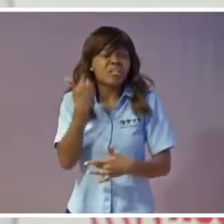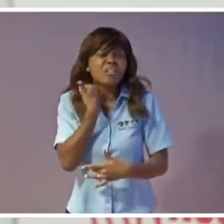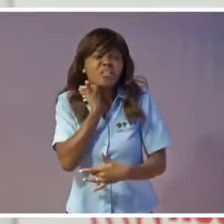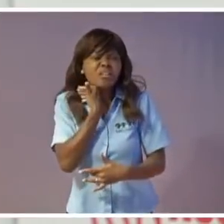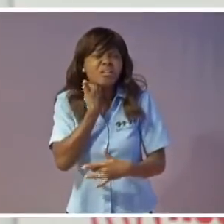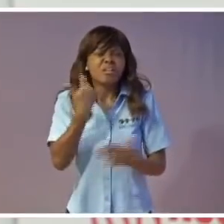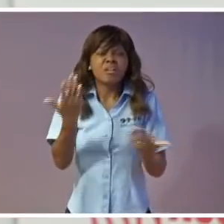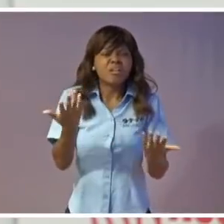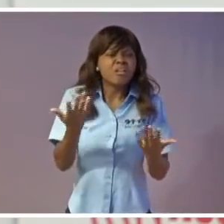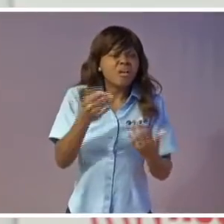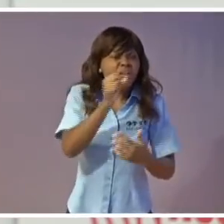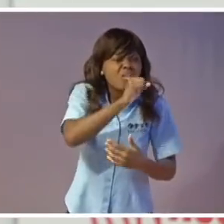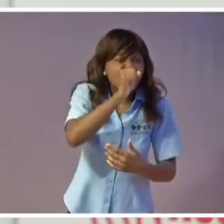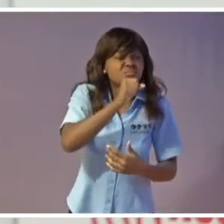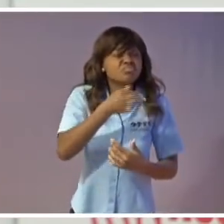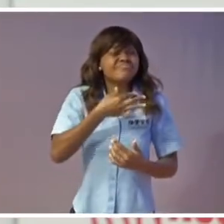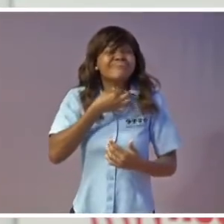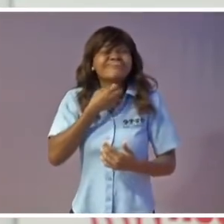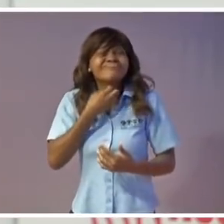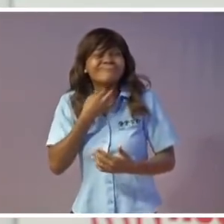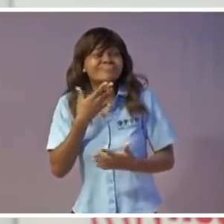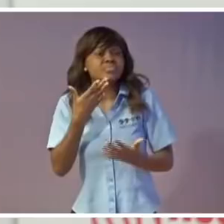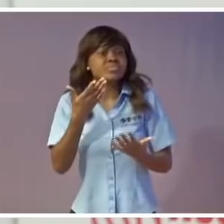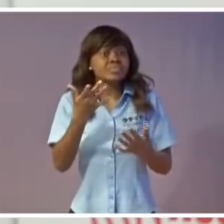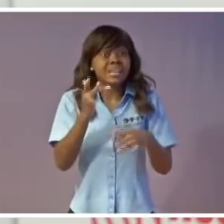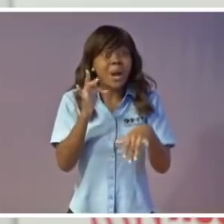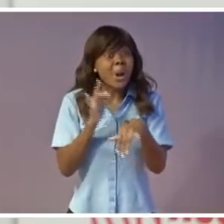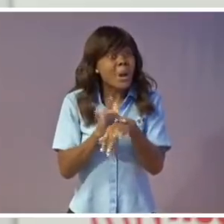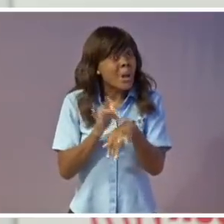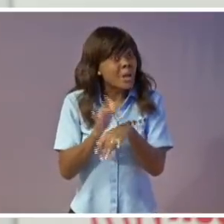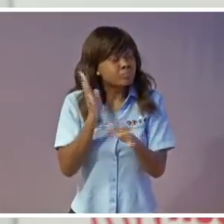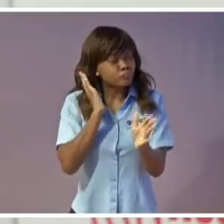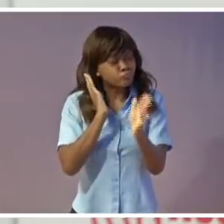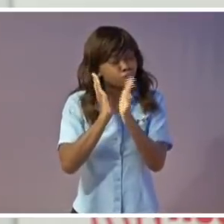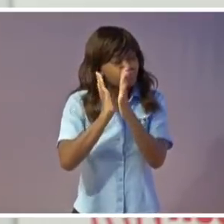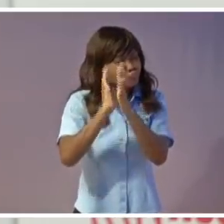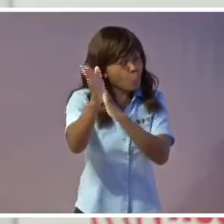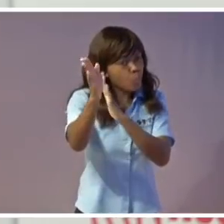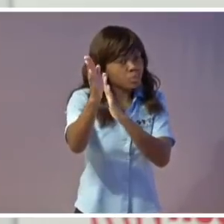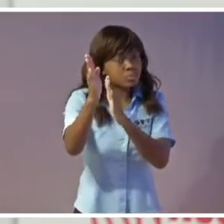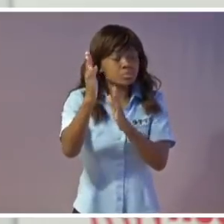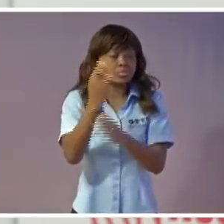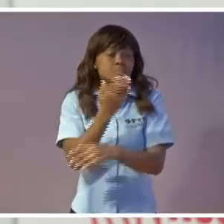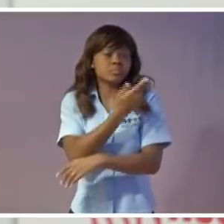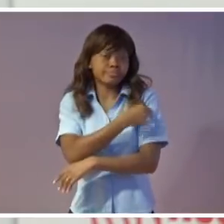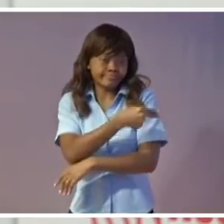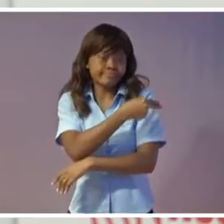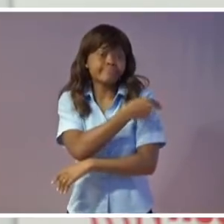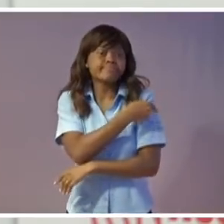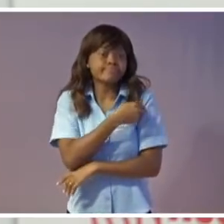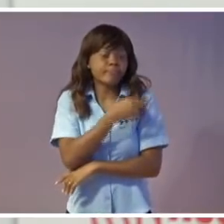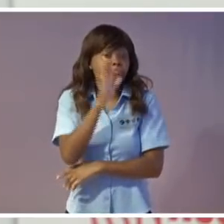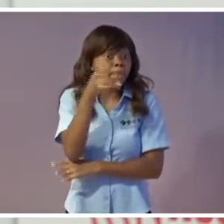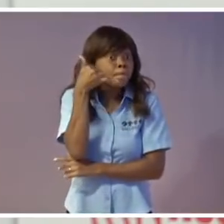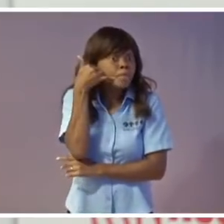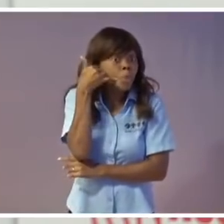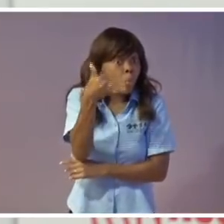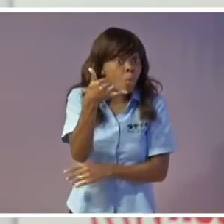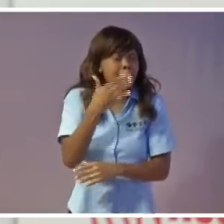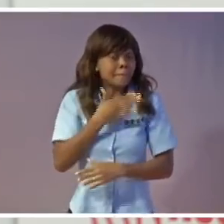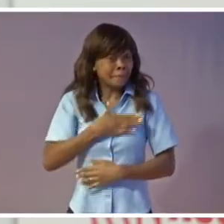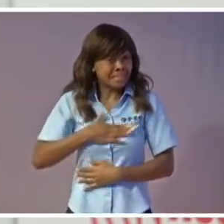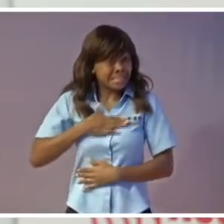the only way forward, and this will give you a chance, and it will also reduce the demand on our ICU and